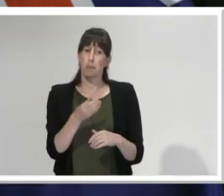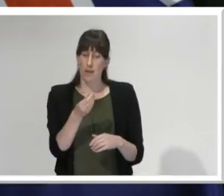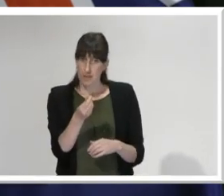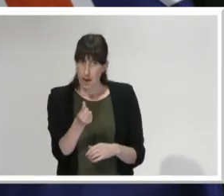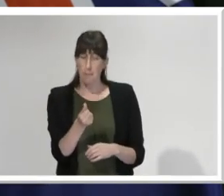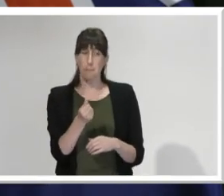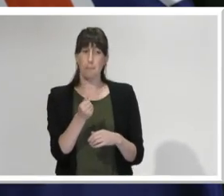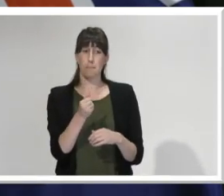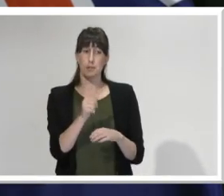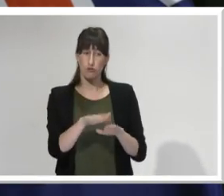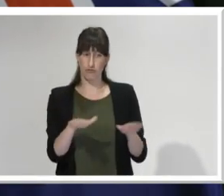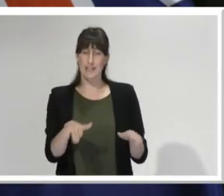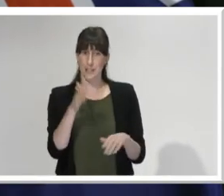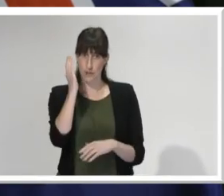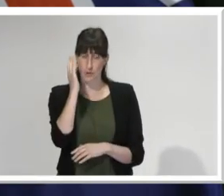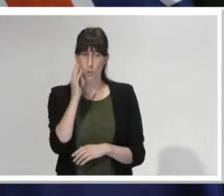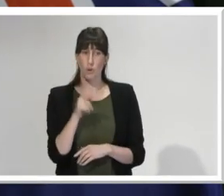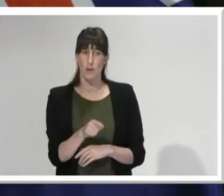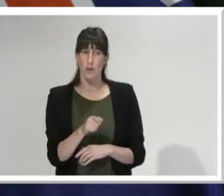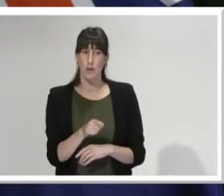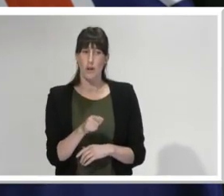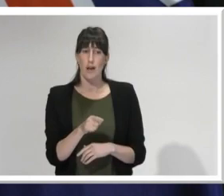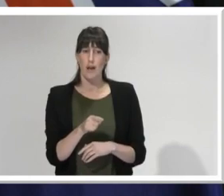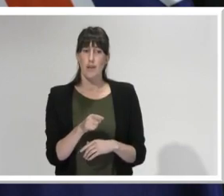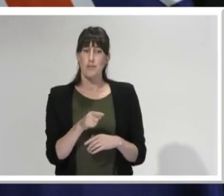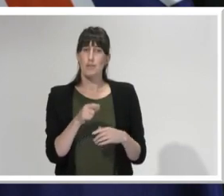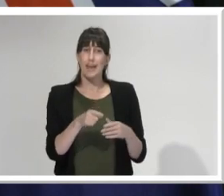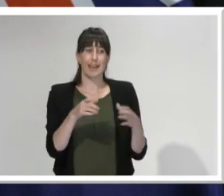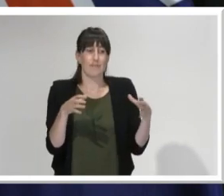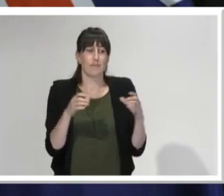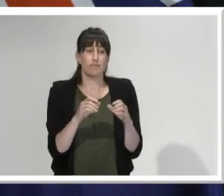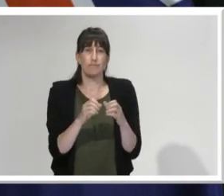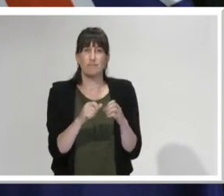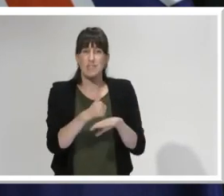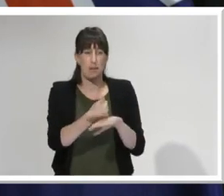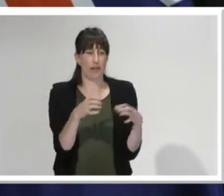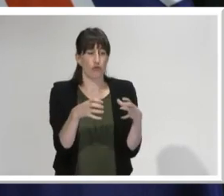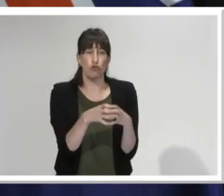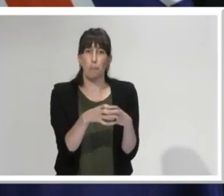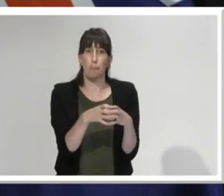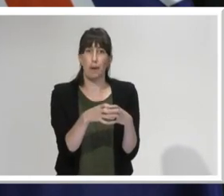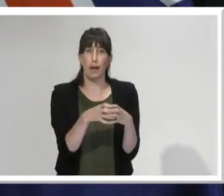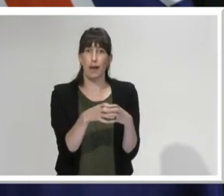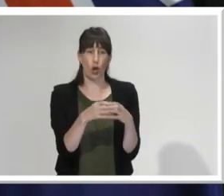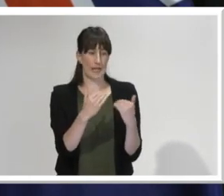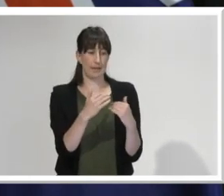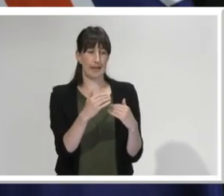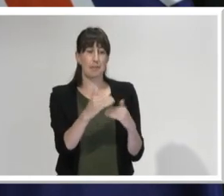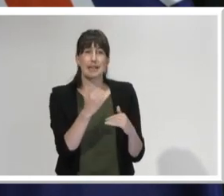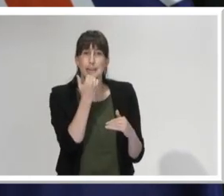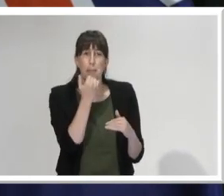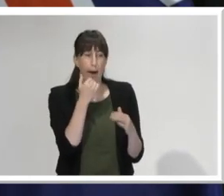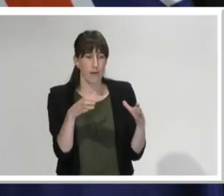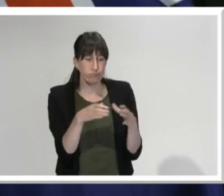happened overseas, that allows us to keep our young people in groups. And that's also in part because we won't have our full high